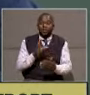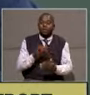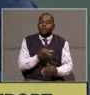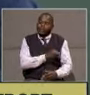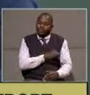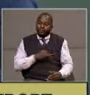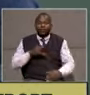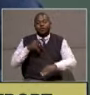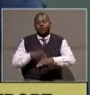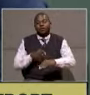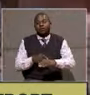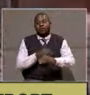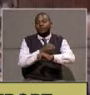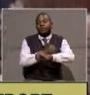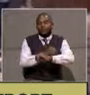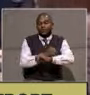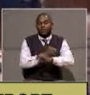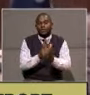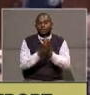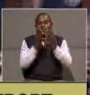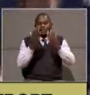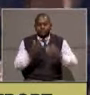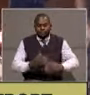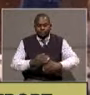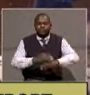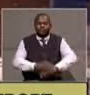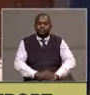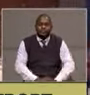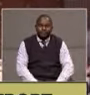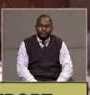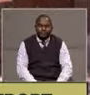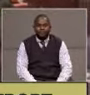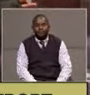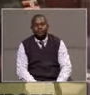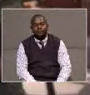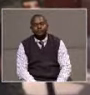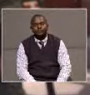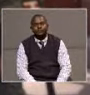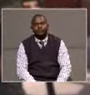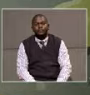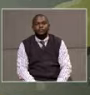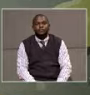him time for defence. Henry Okrut, UBC.